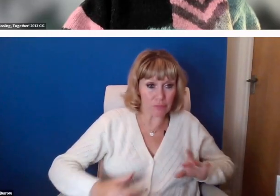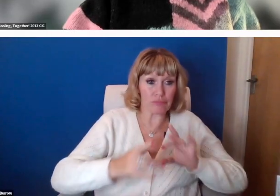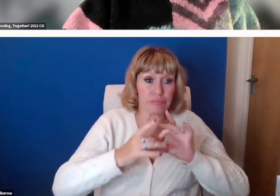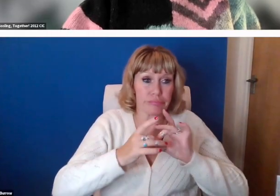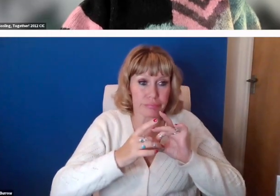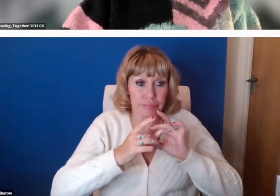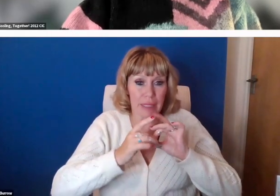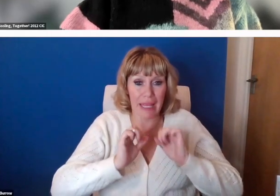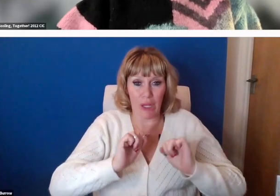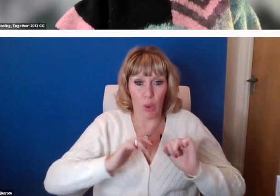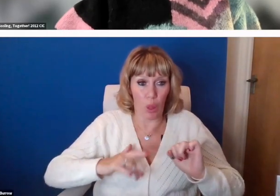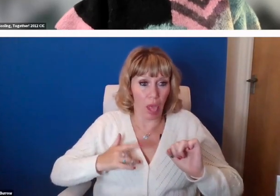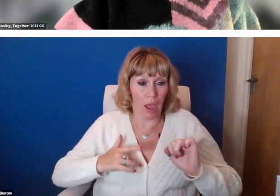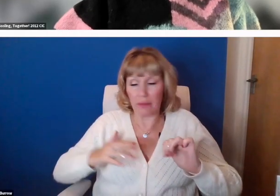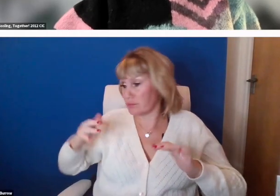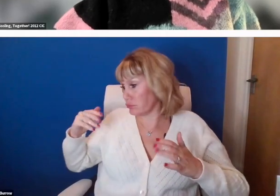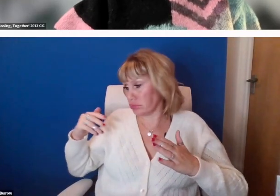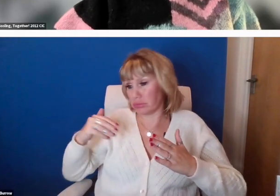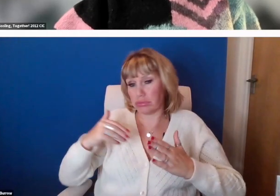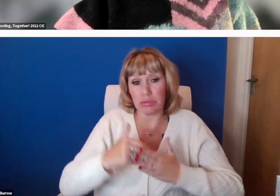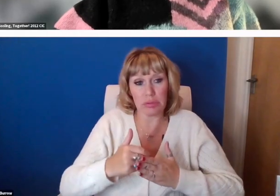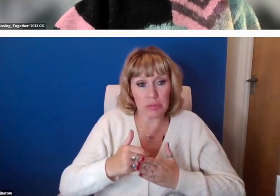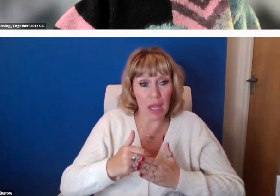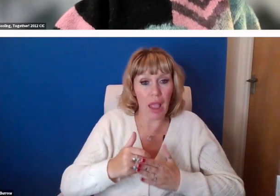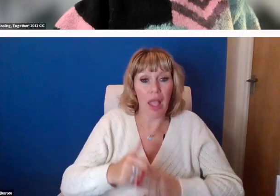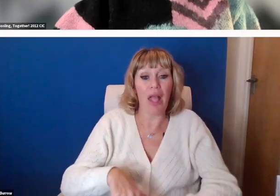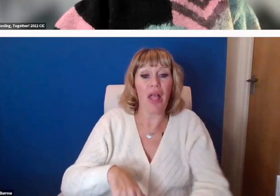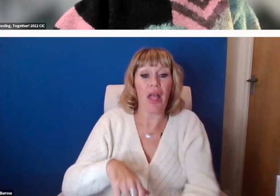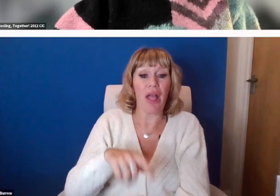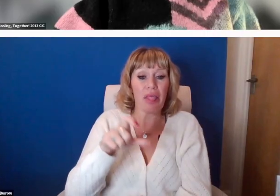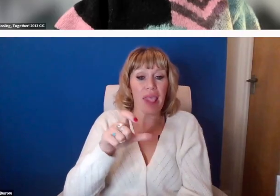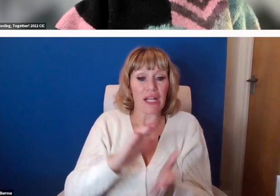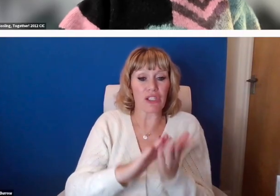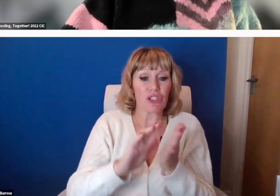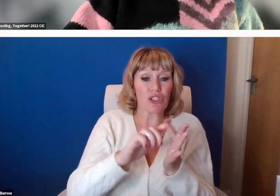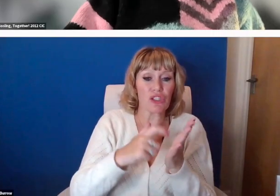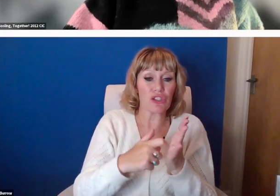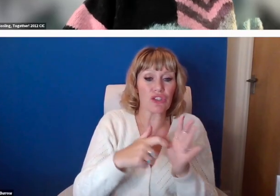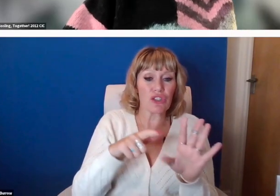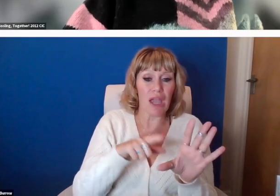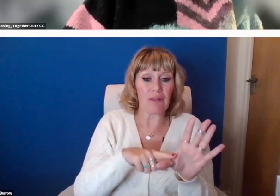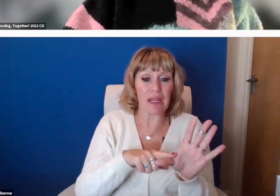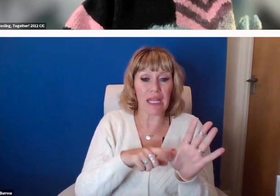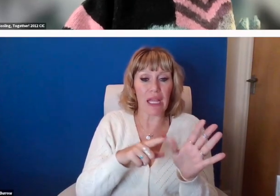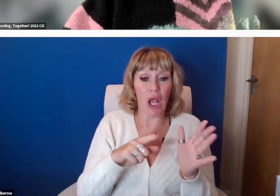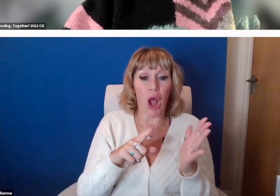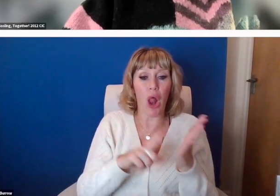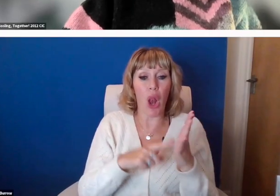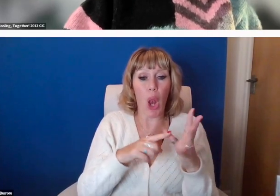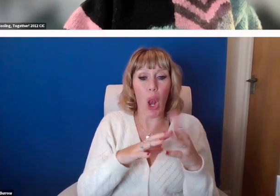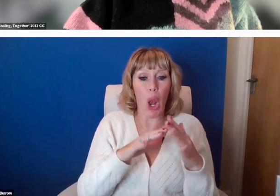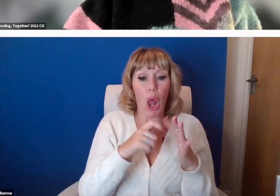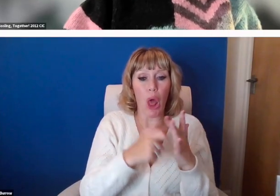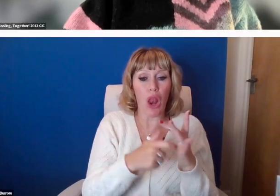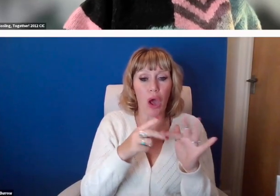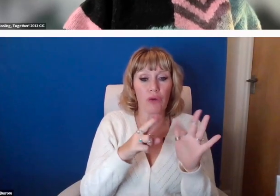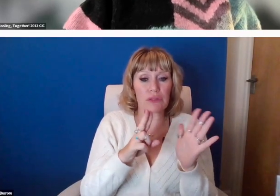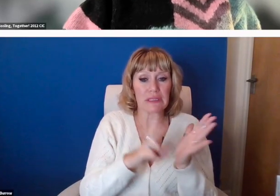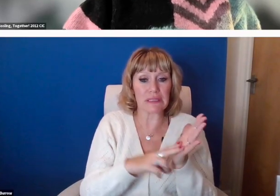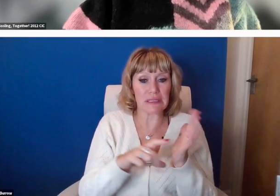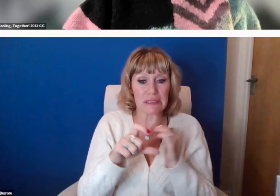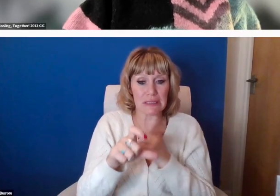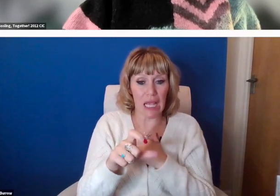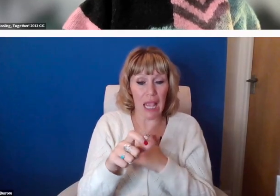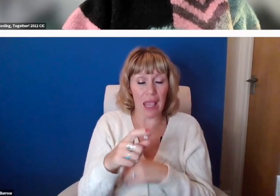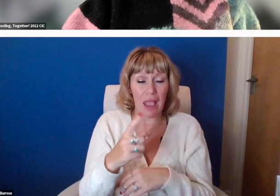lives. And then Cherry Lawrence, this is a montage of 6 drawn self-portraits placed